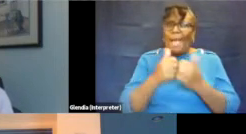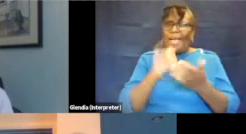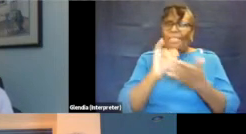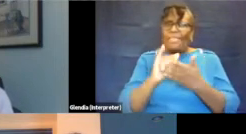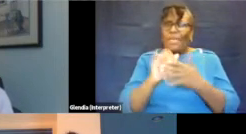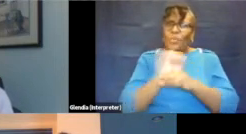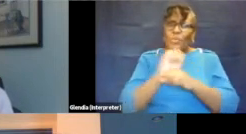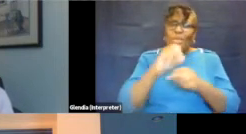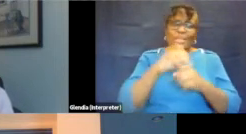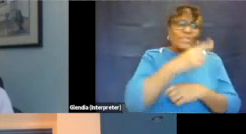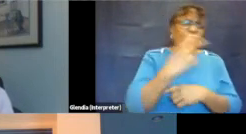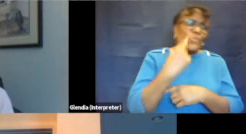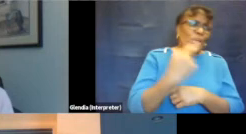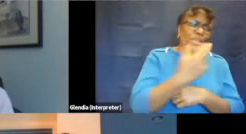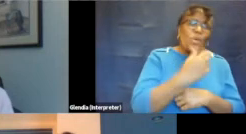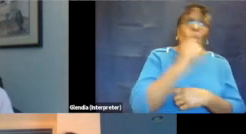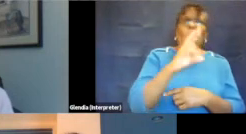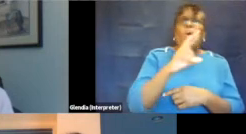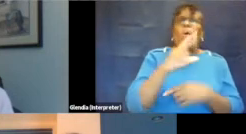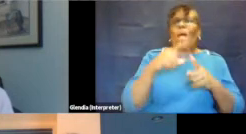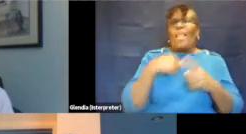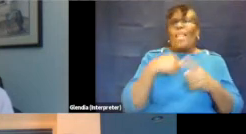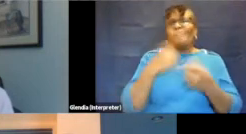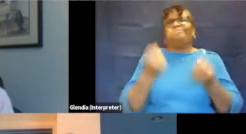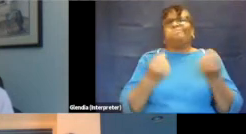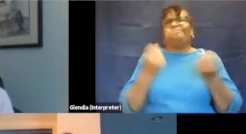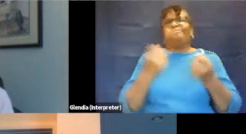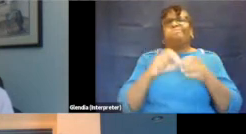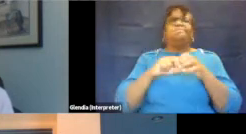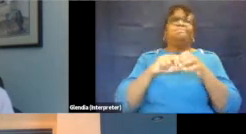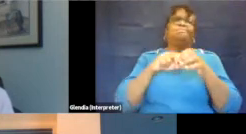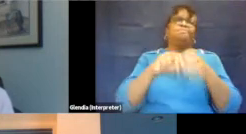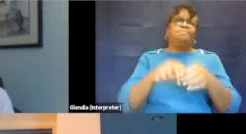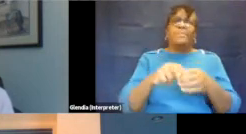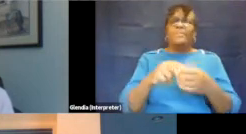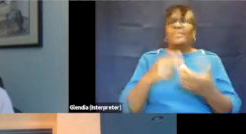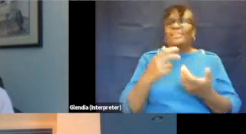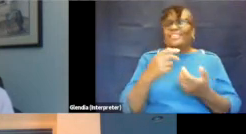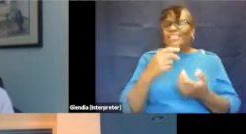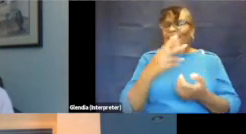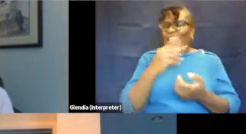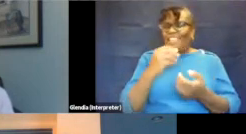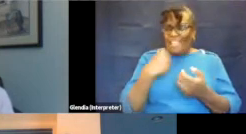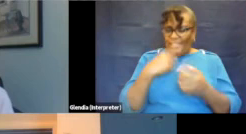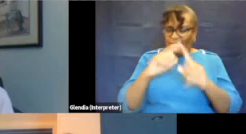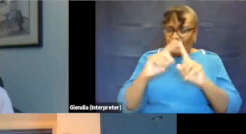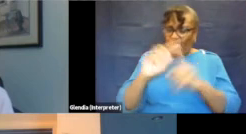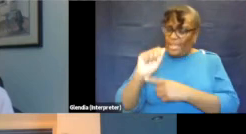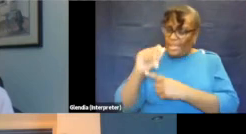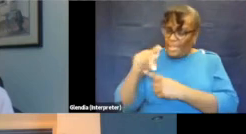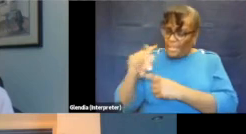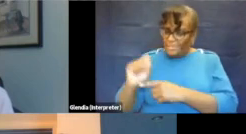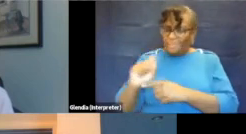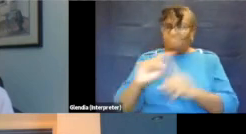in a car, or just everyday activities? So again, there's apps that are there. There are microphones that you can wear in the